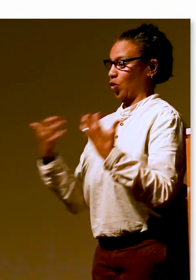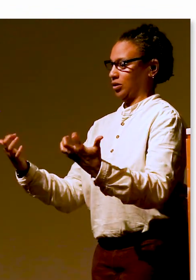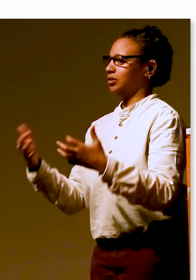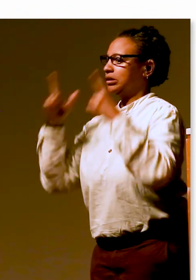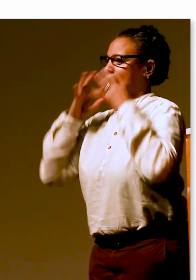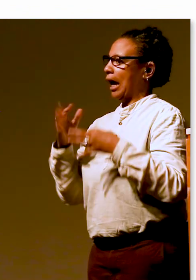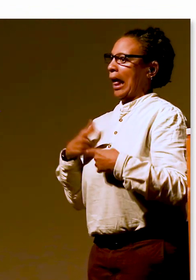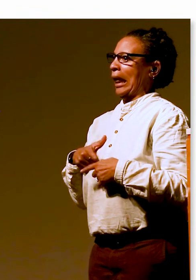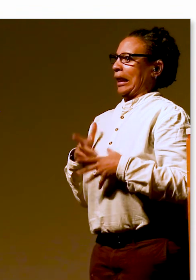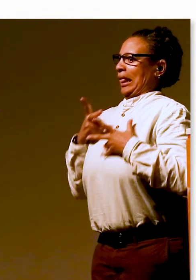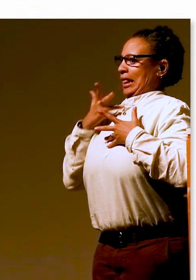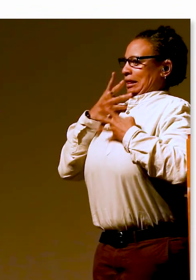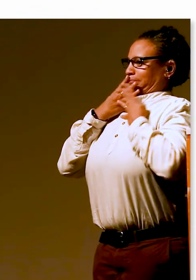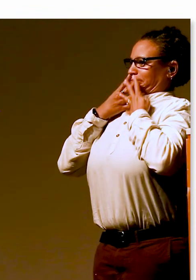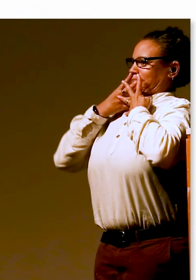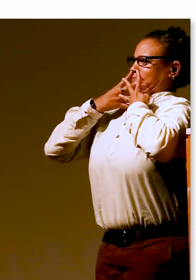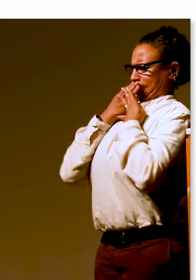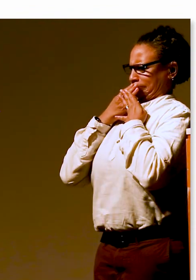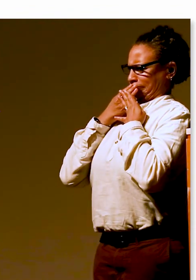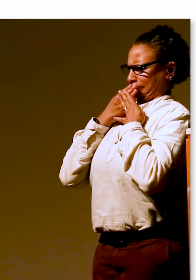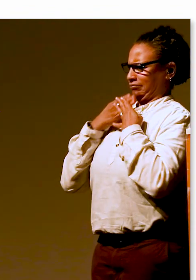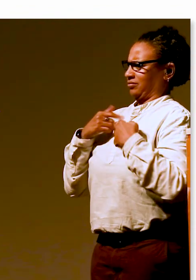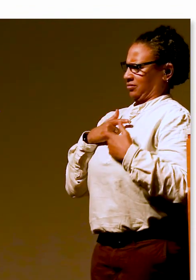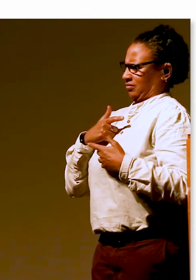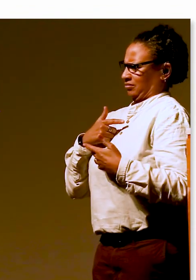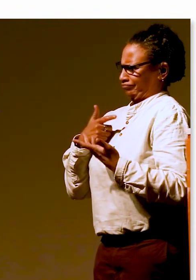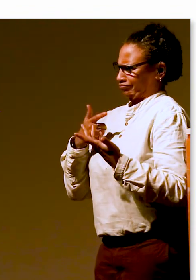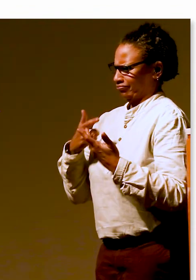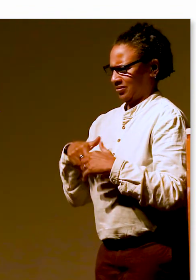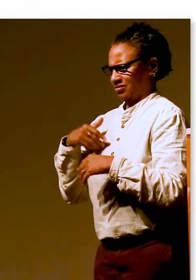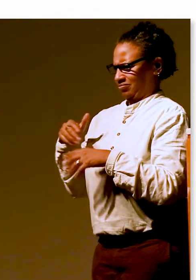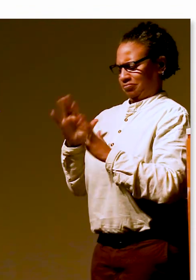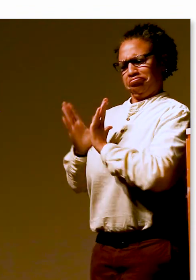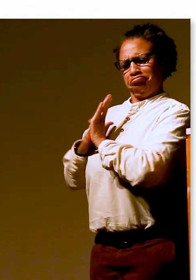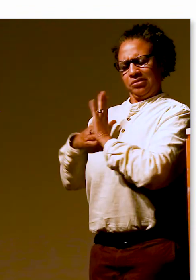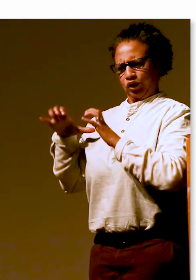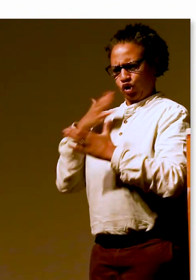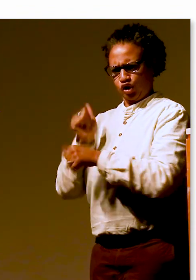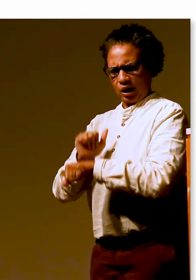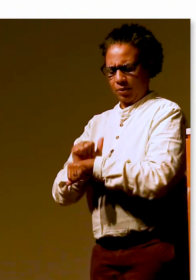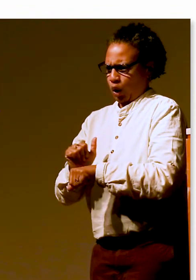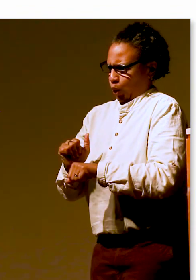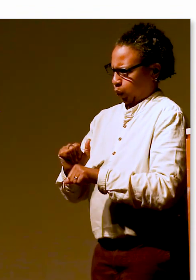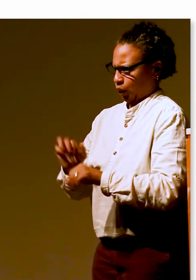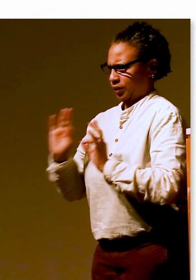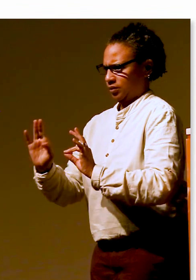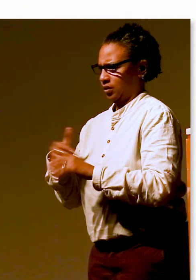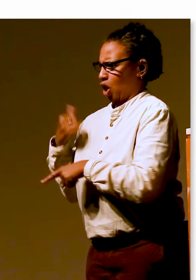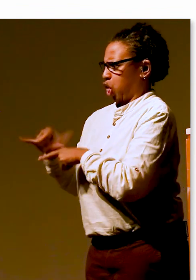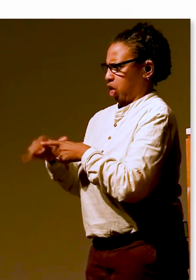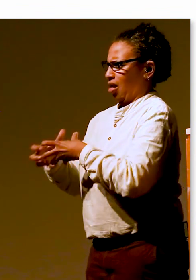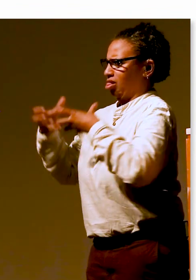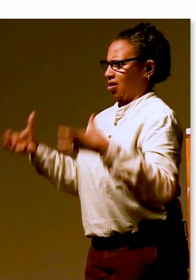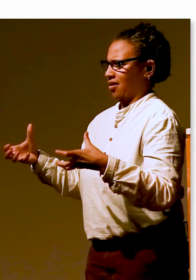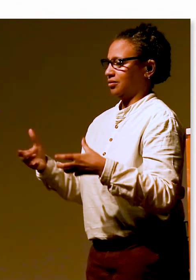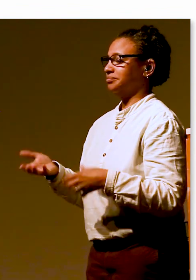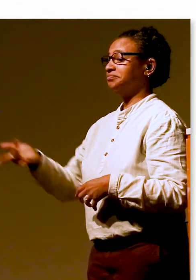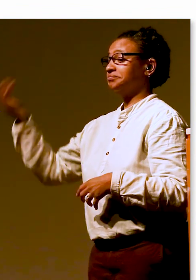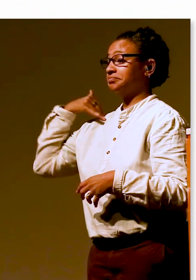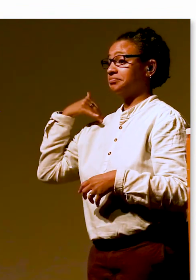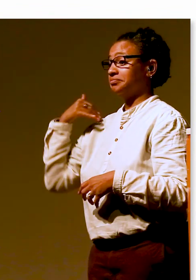I'm really profane. I gave this really beautiful, or I think beautiful, lecture in May of last year and revealed